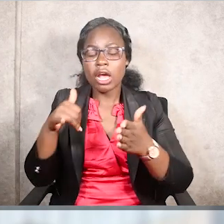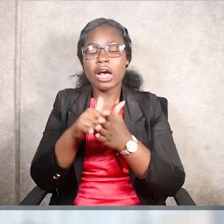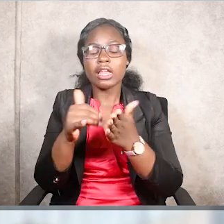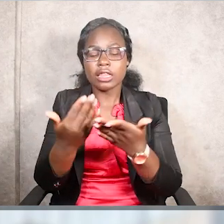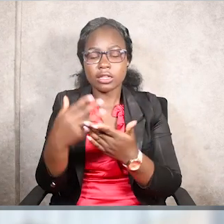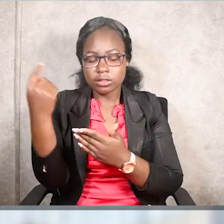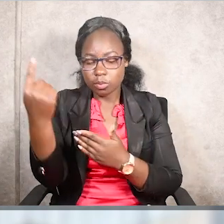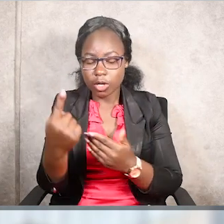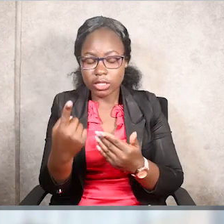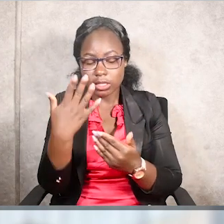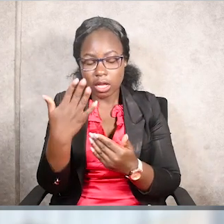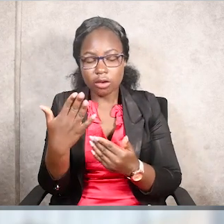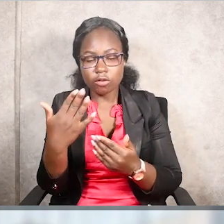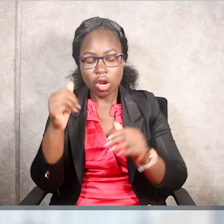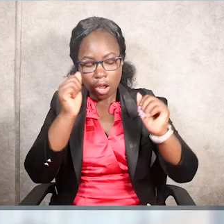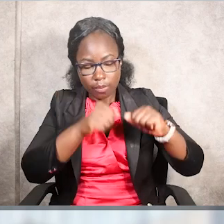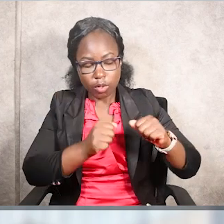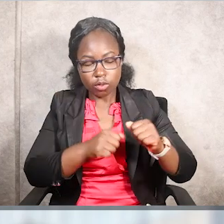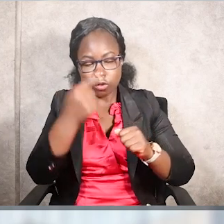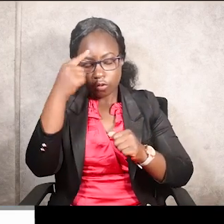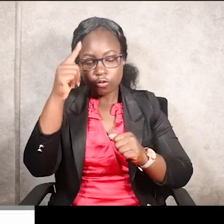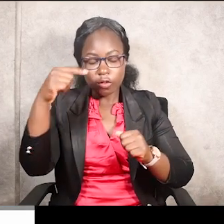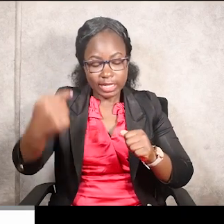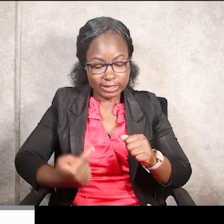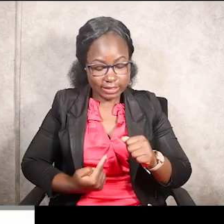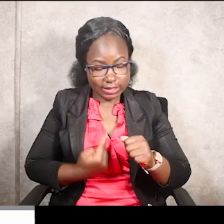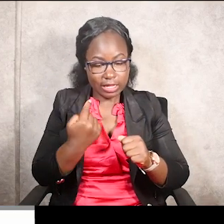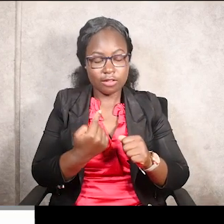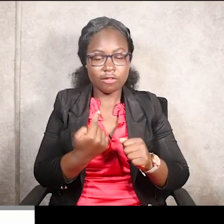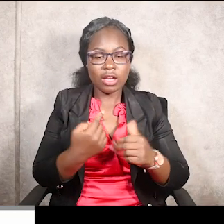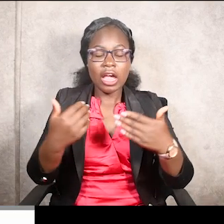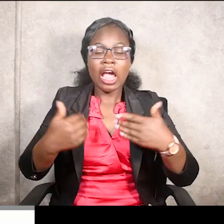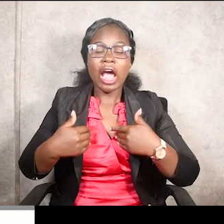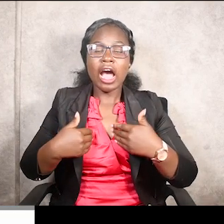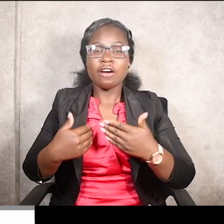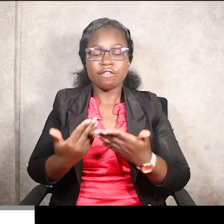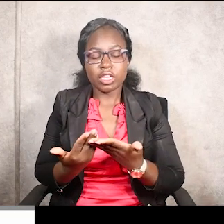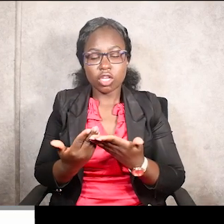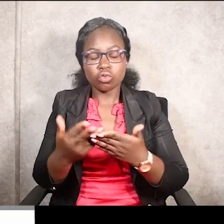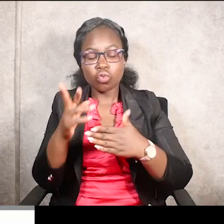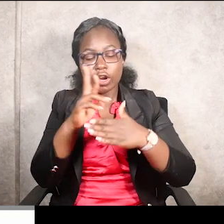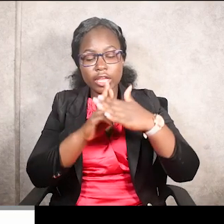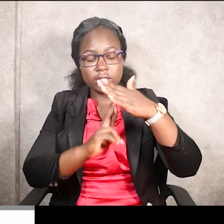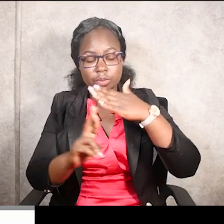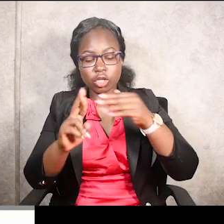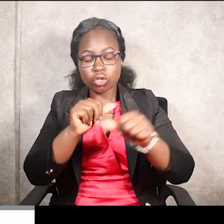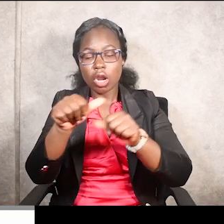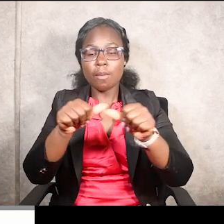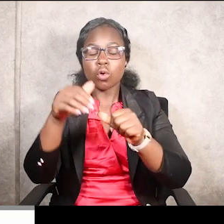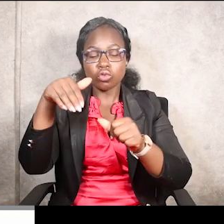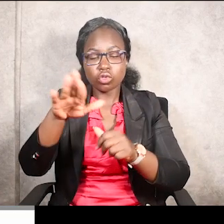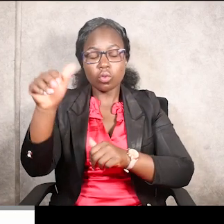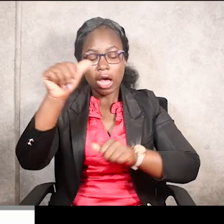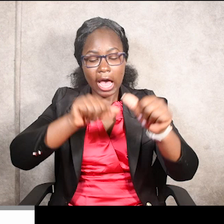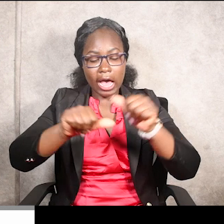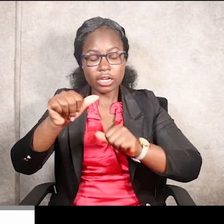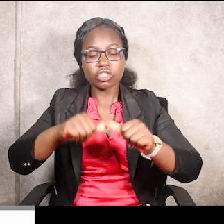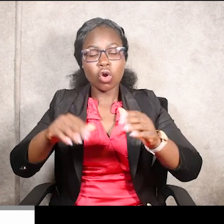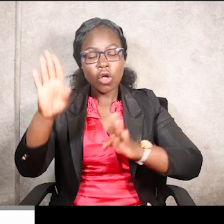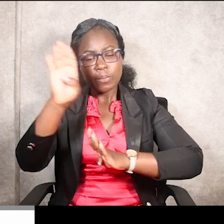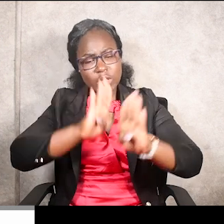in hand with the ability to self-reflect, having introspection, about your actions and behavior